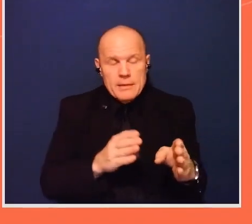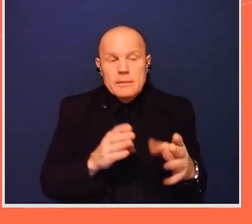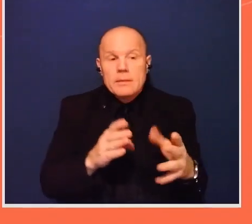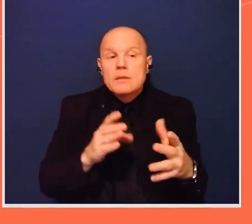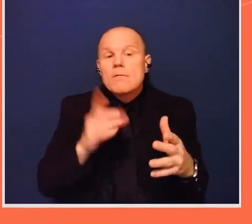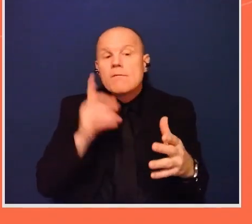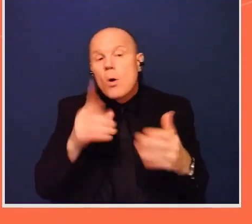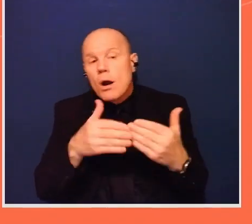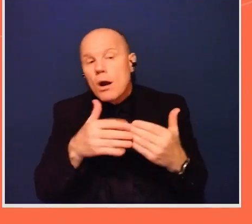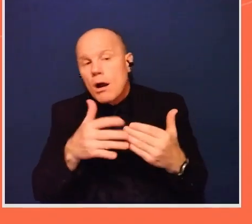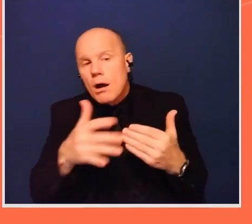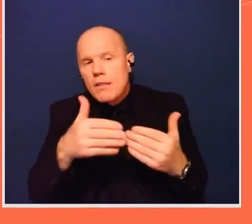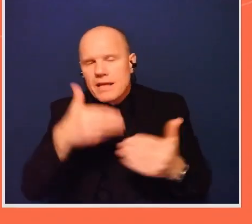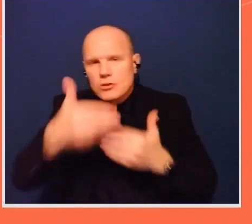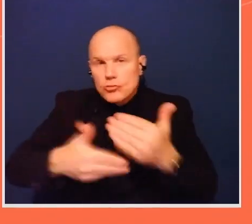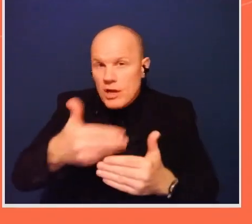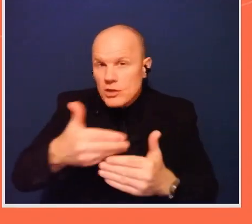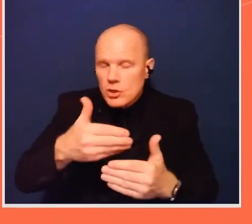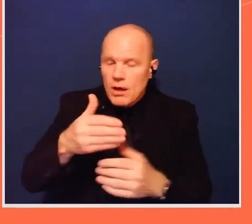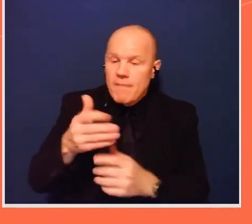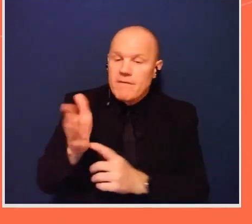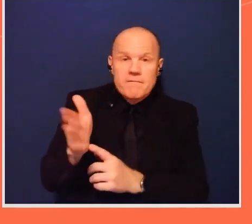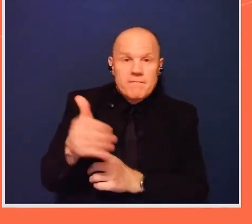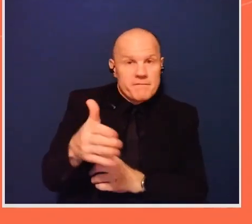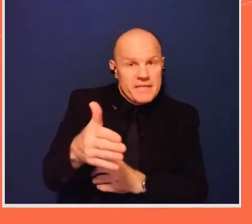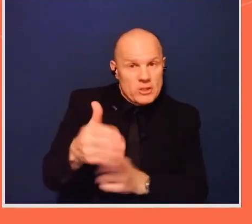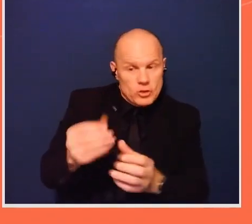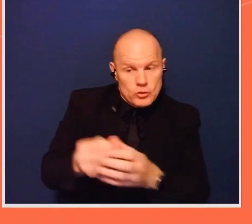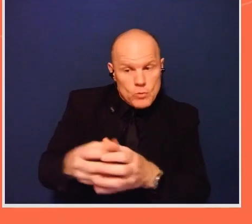to community-led marine protection,